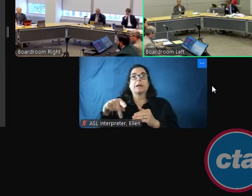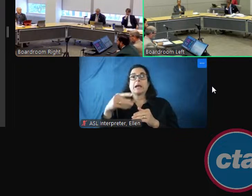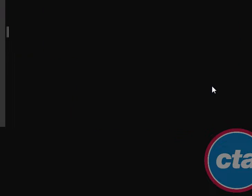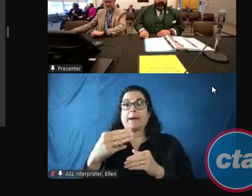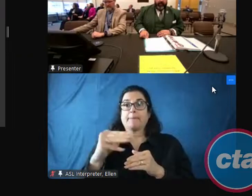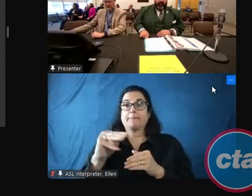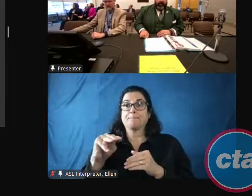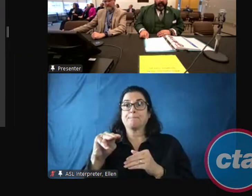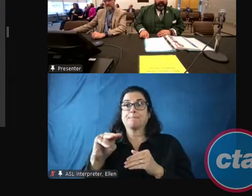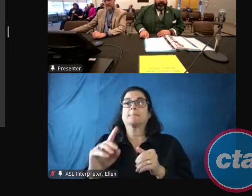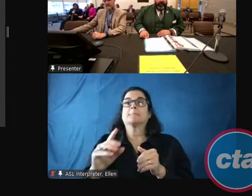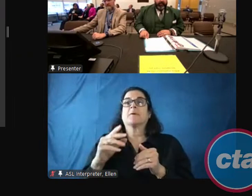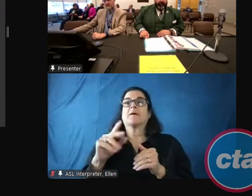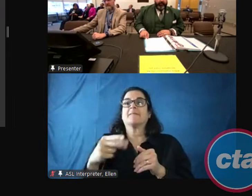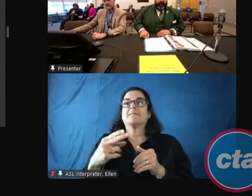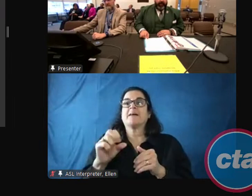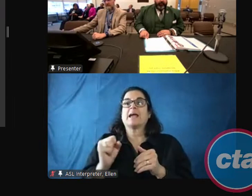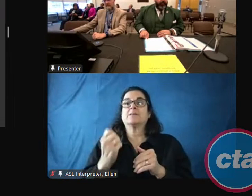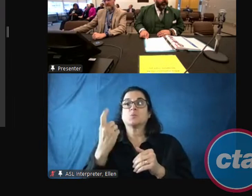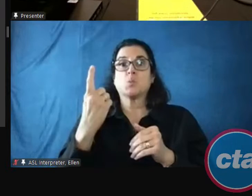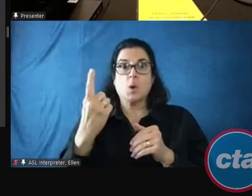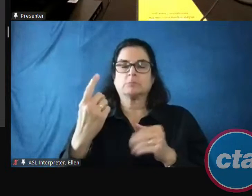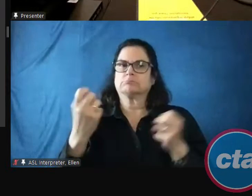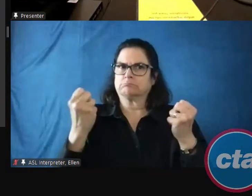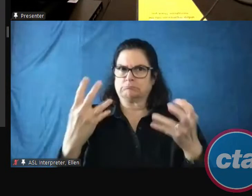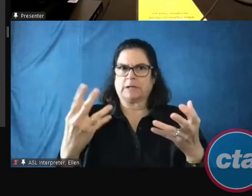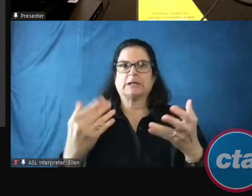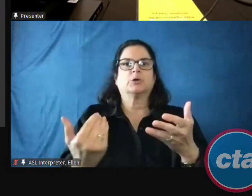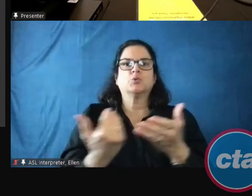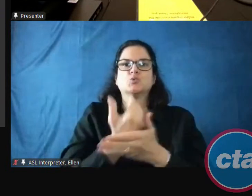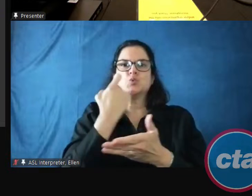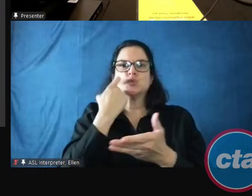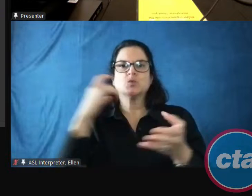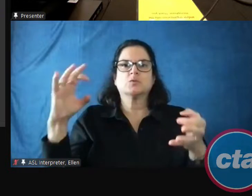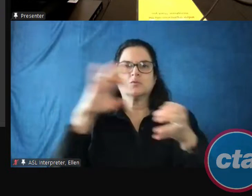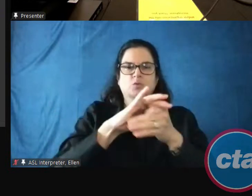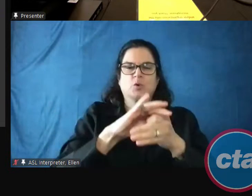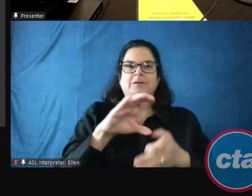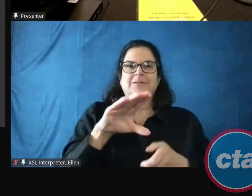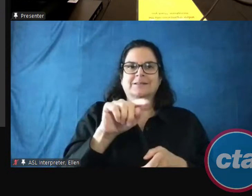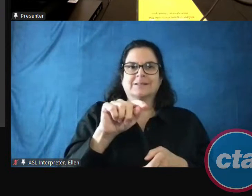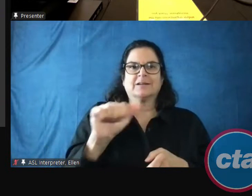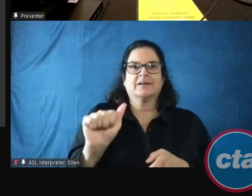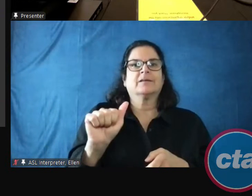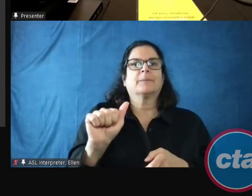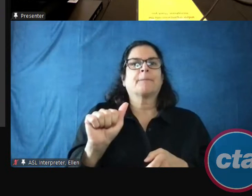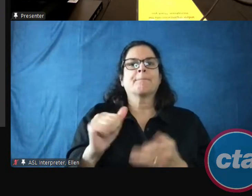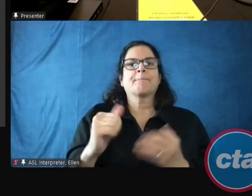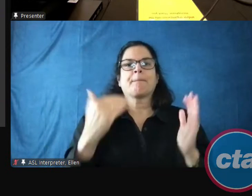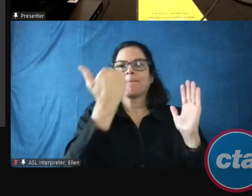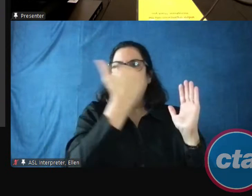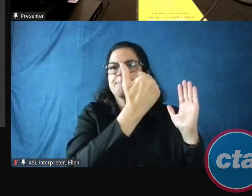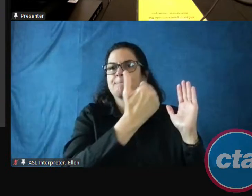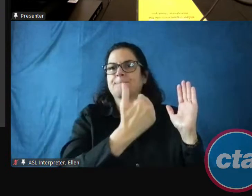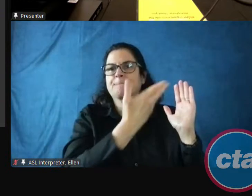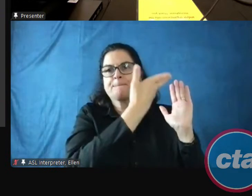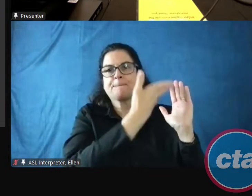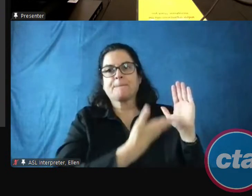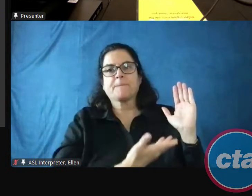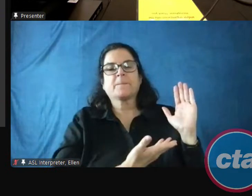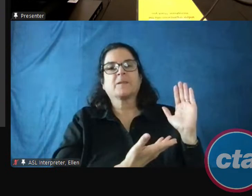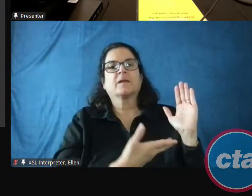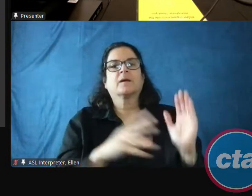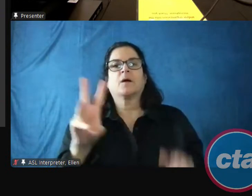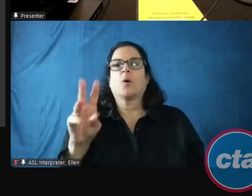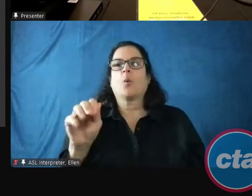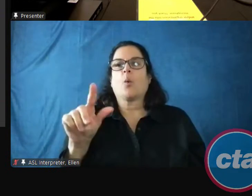new to CTA. DVEs have been paid more than $175 million on the design build contract, which puts Walsh Floor's